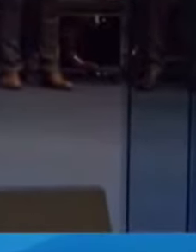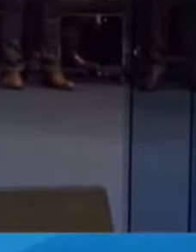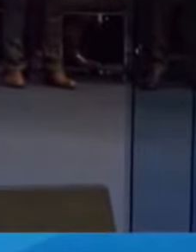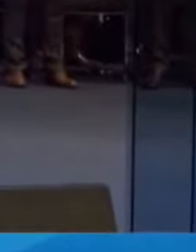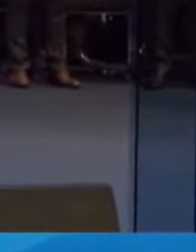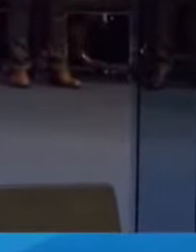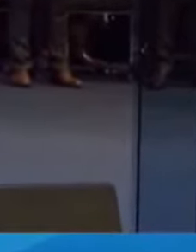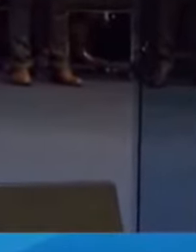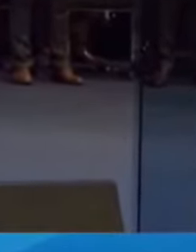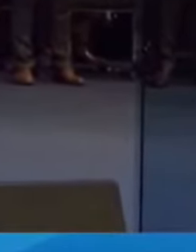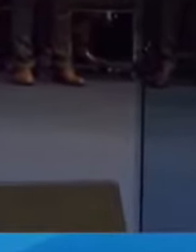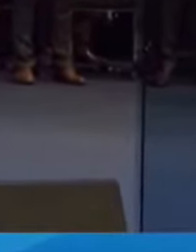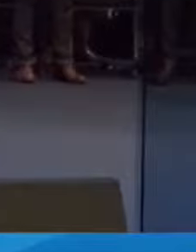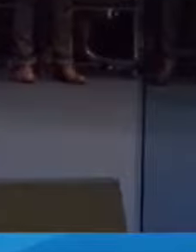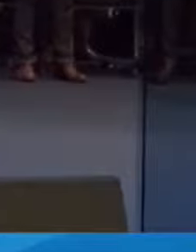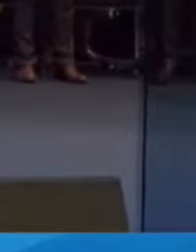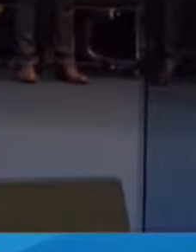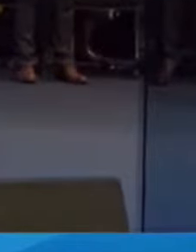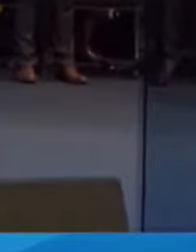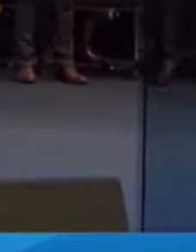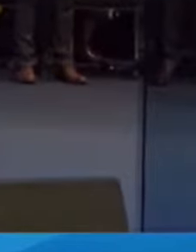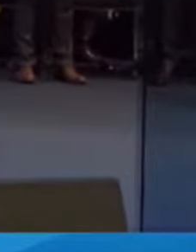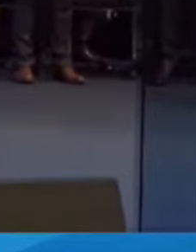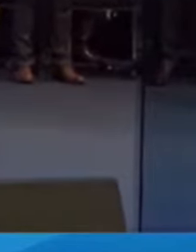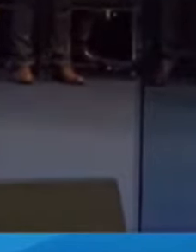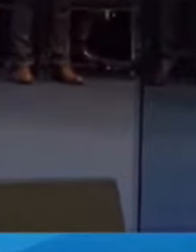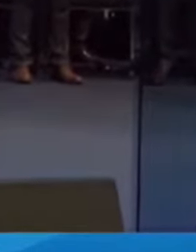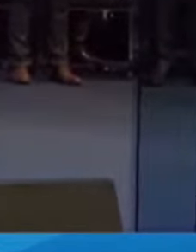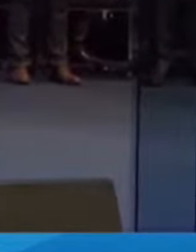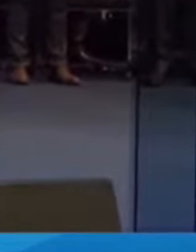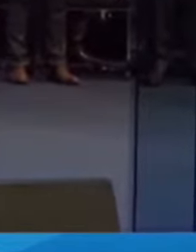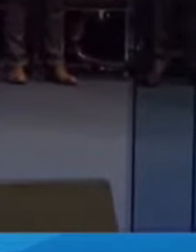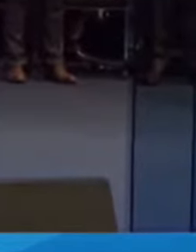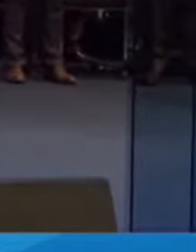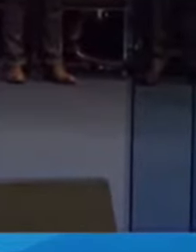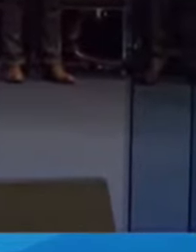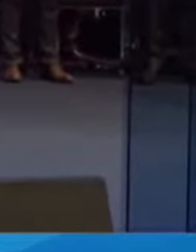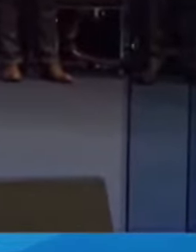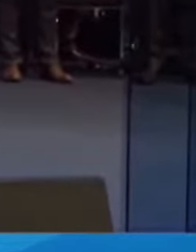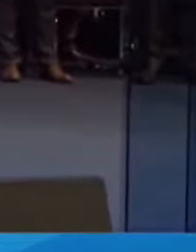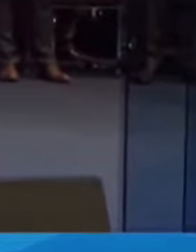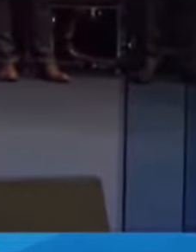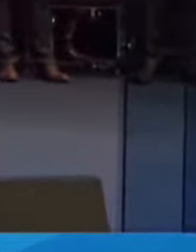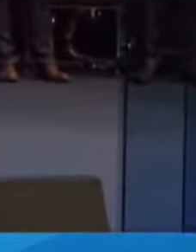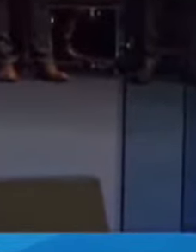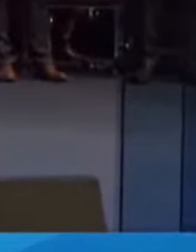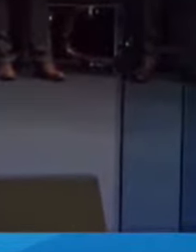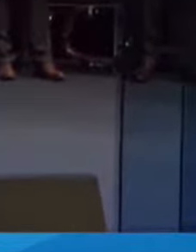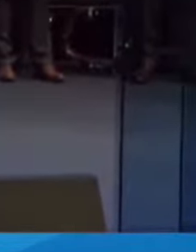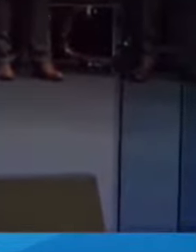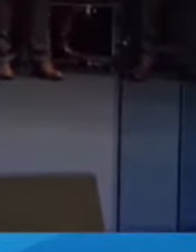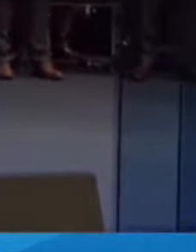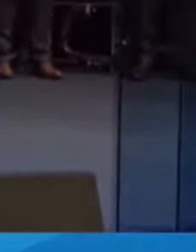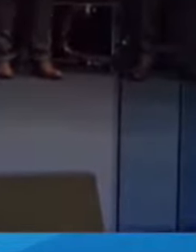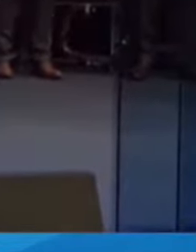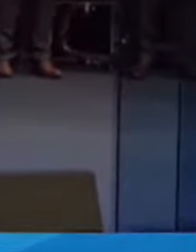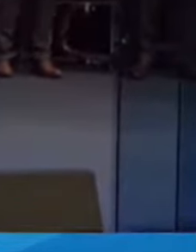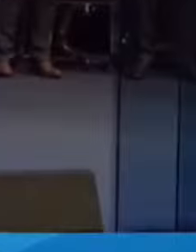name we pray for Africa visit this continent with